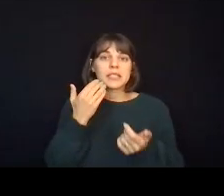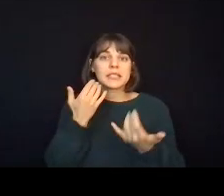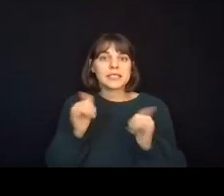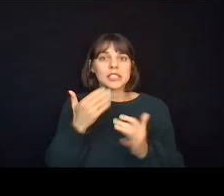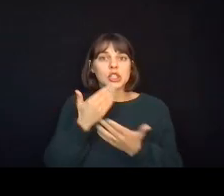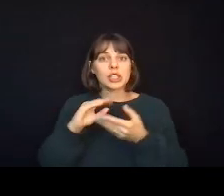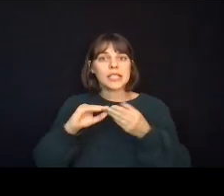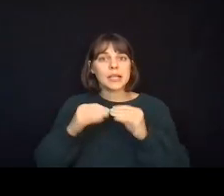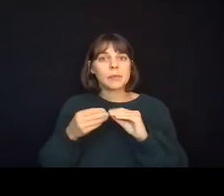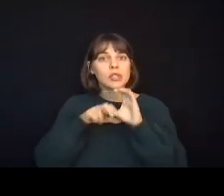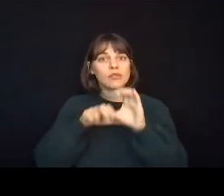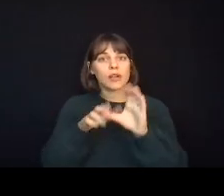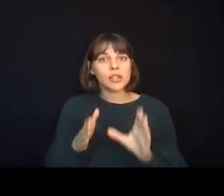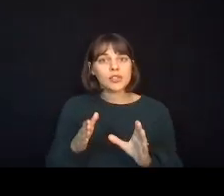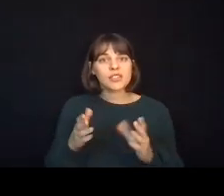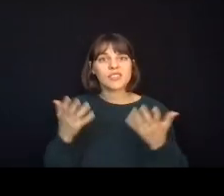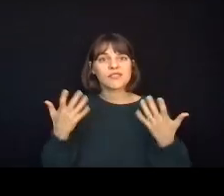That's all. If there's any questions.